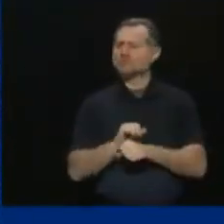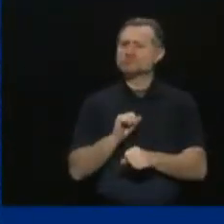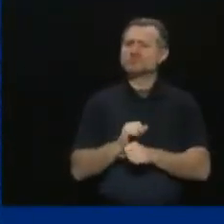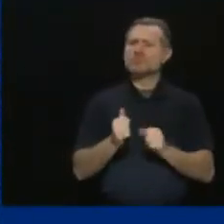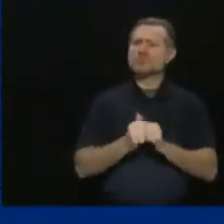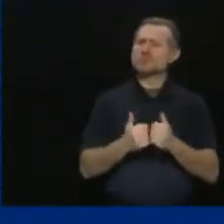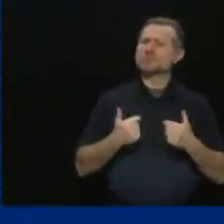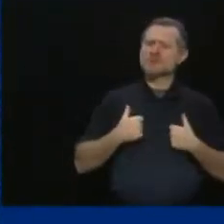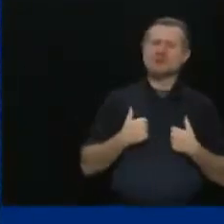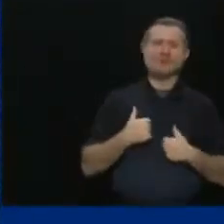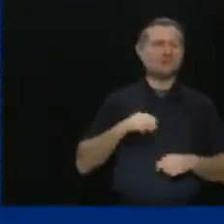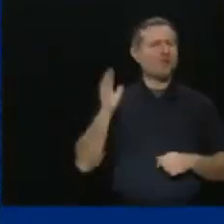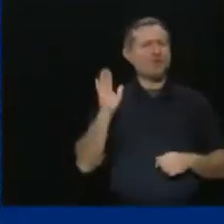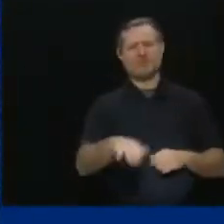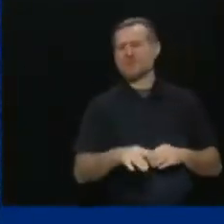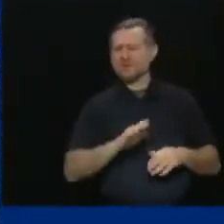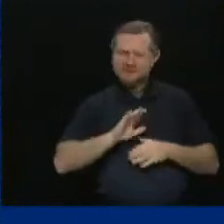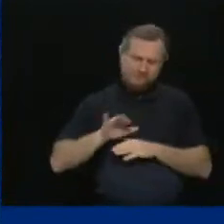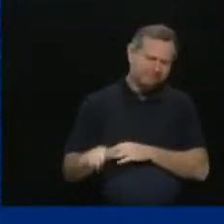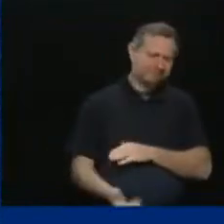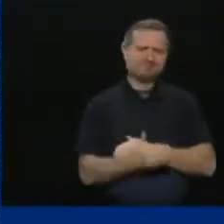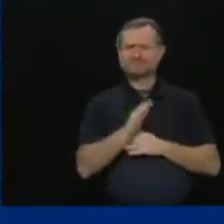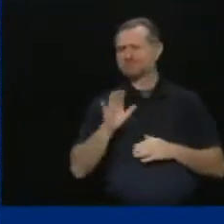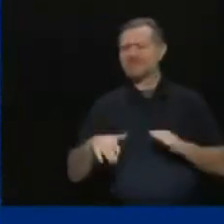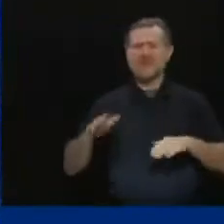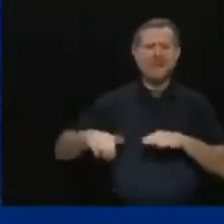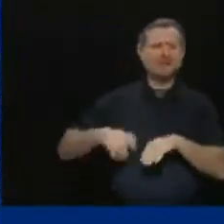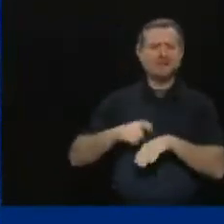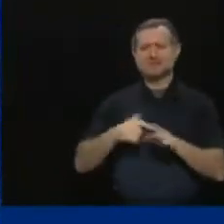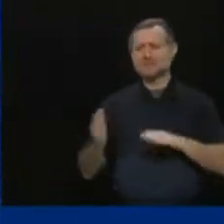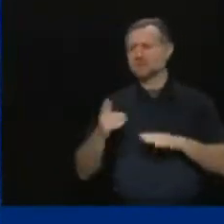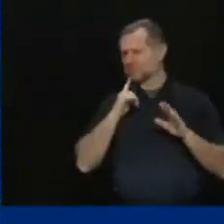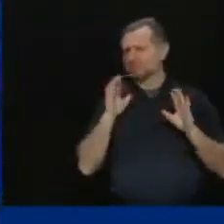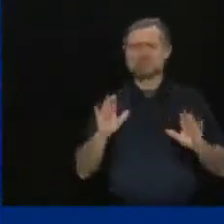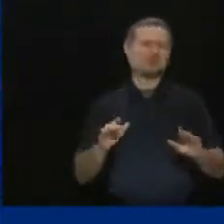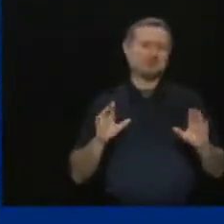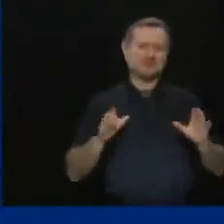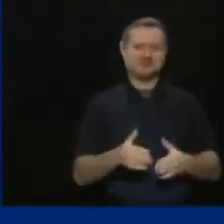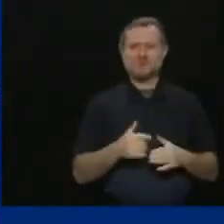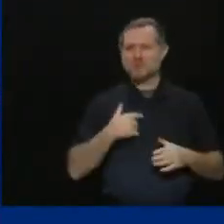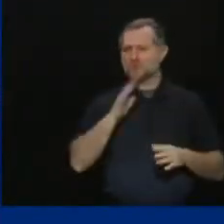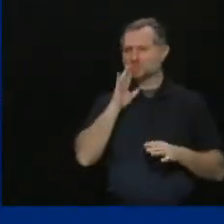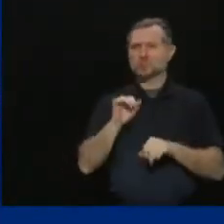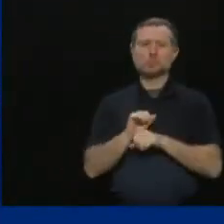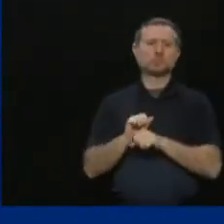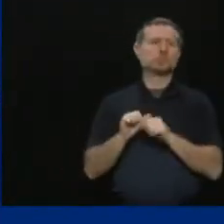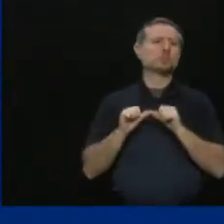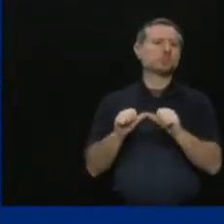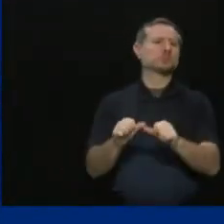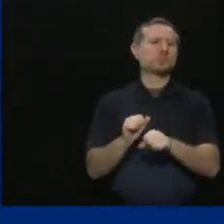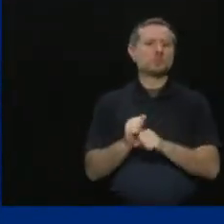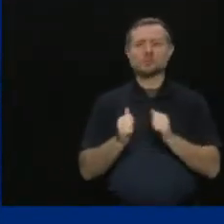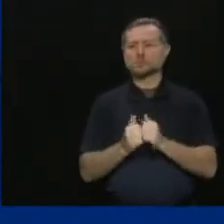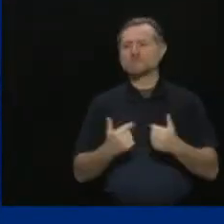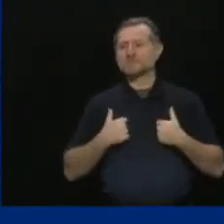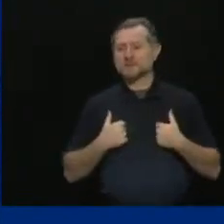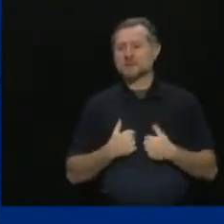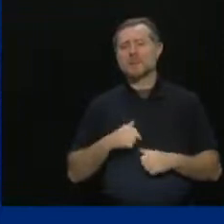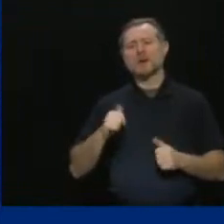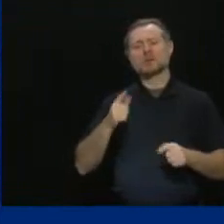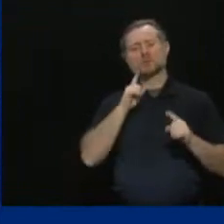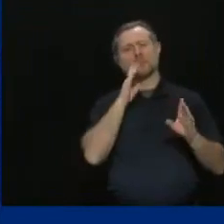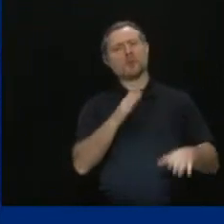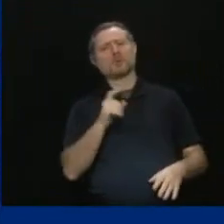long, late at night. And they're an incredible team, and you'll all get to know them much better. Yes. What came out this morning with Larry Schwartz